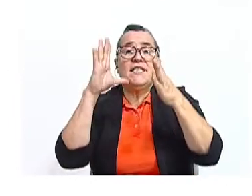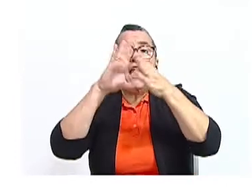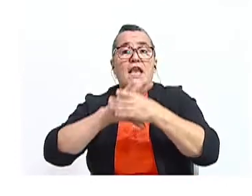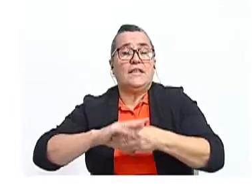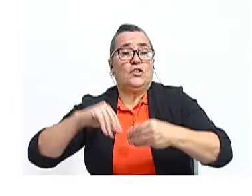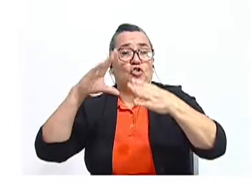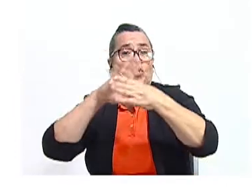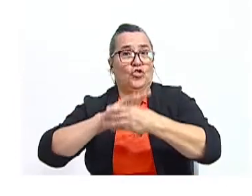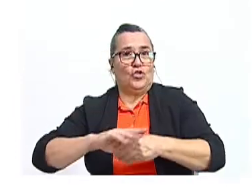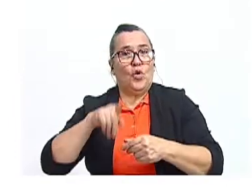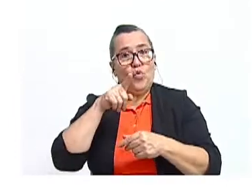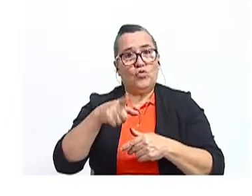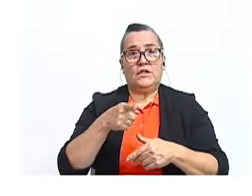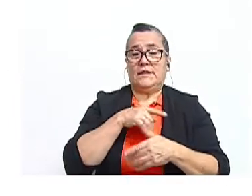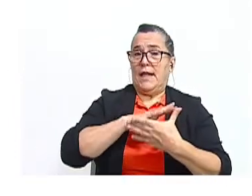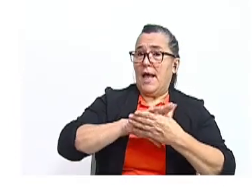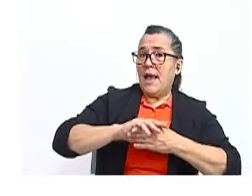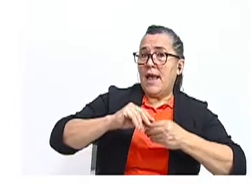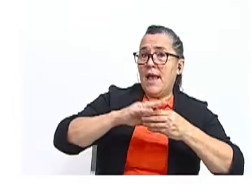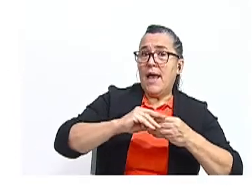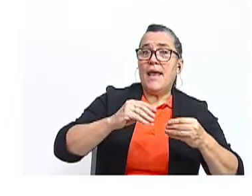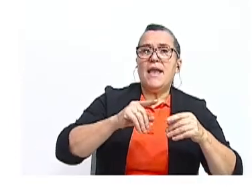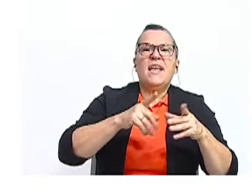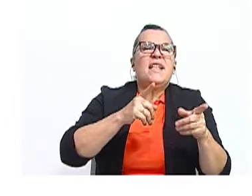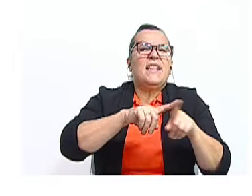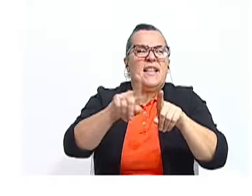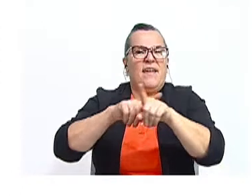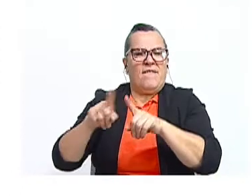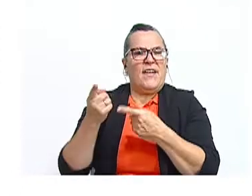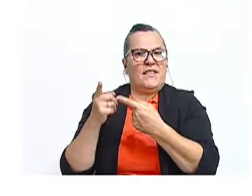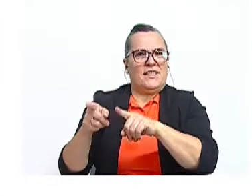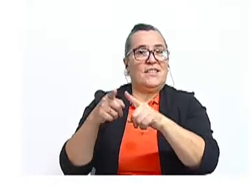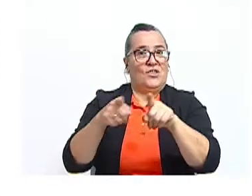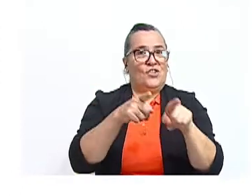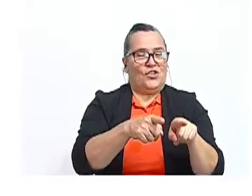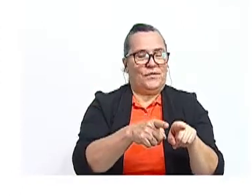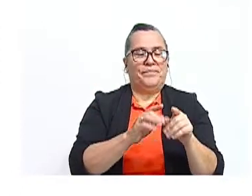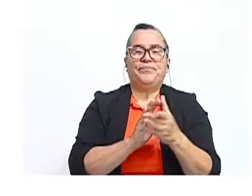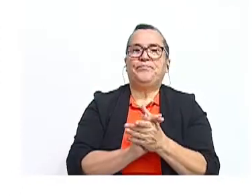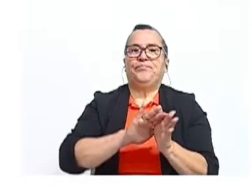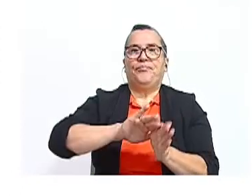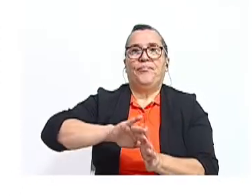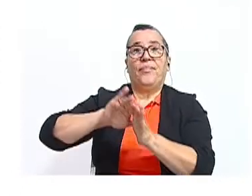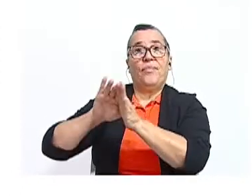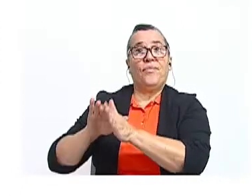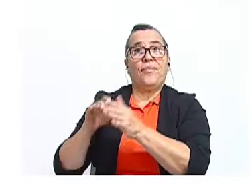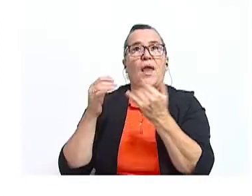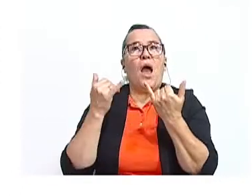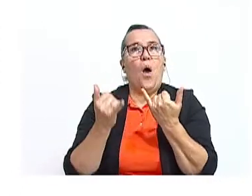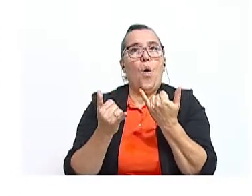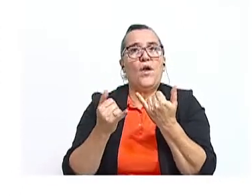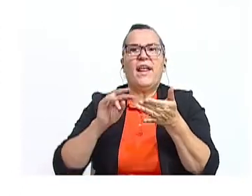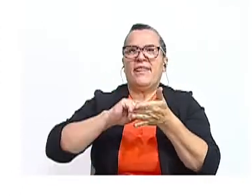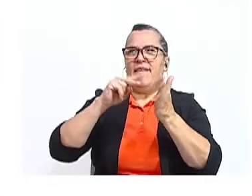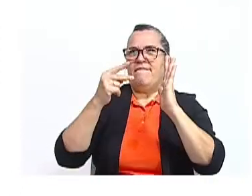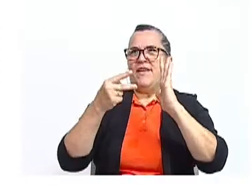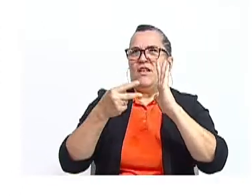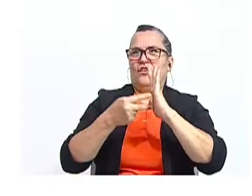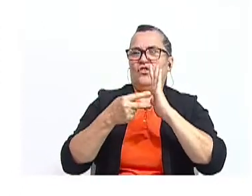to narrate a story of different events. Okay, very good. Now, we have the definition